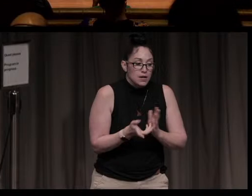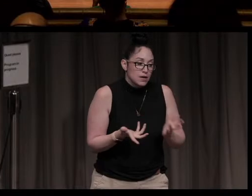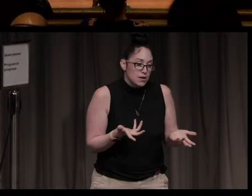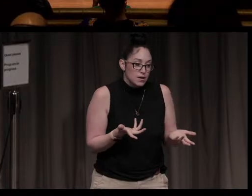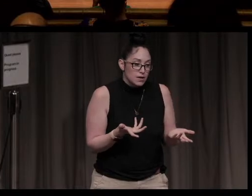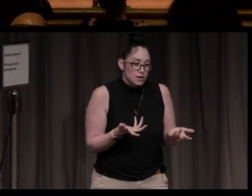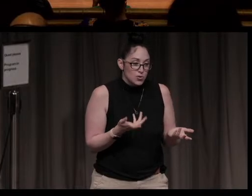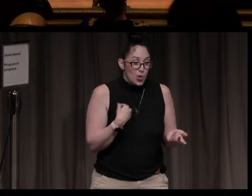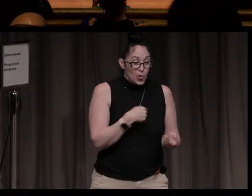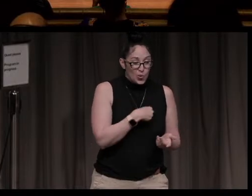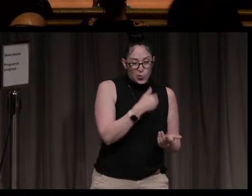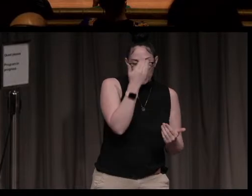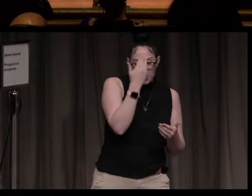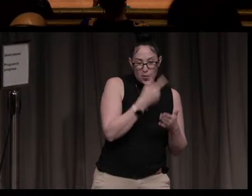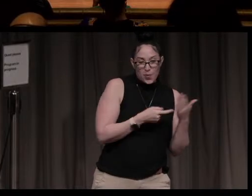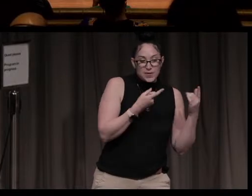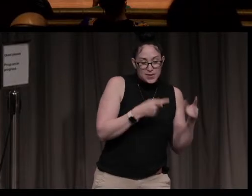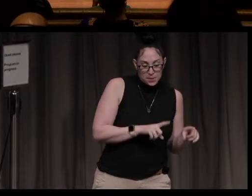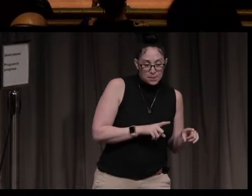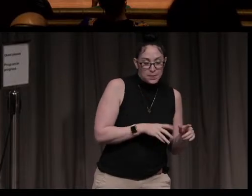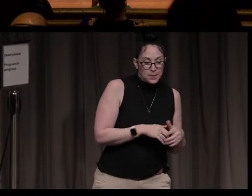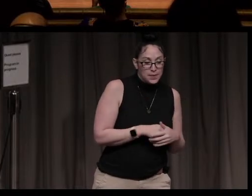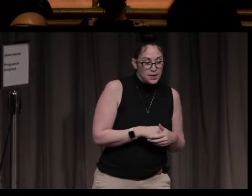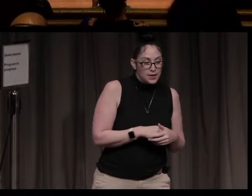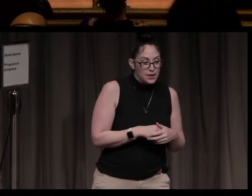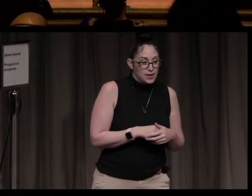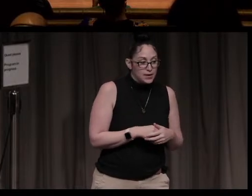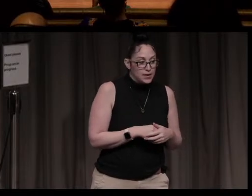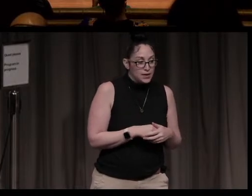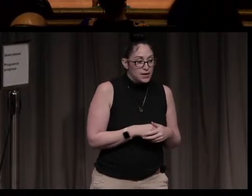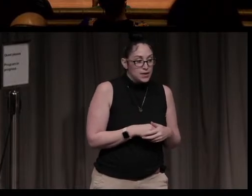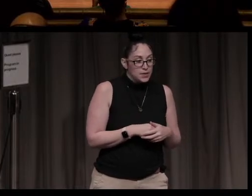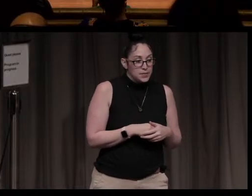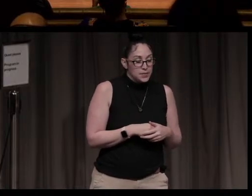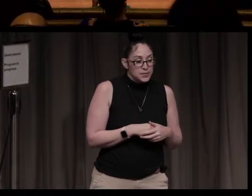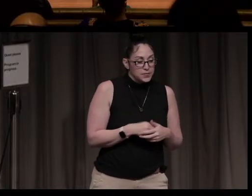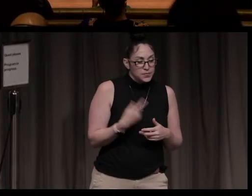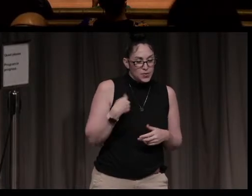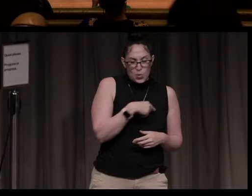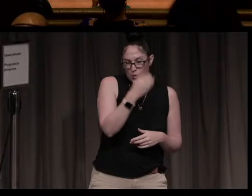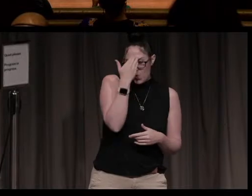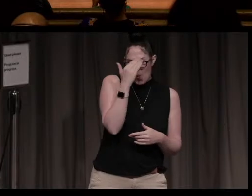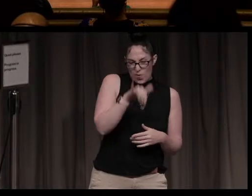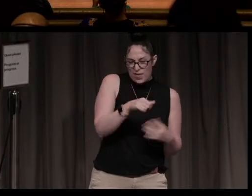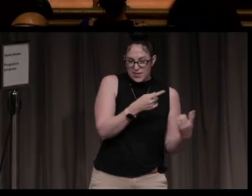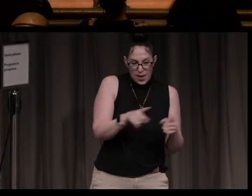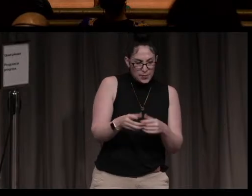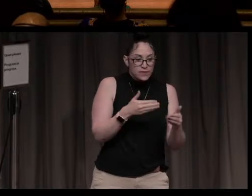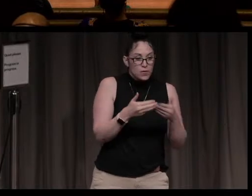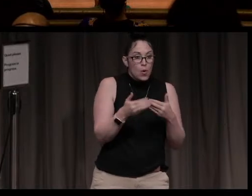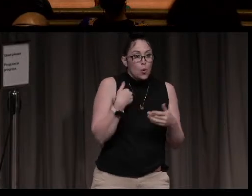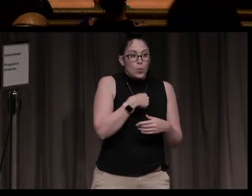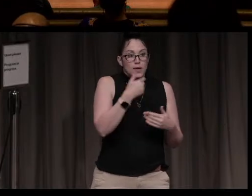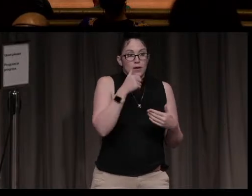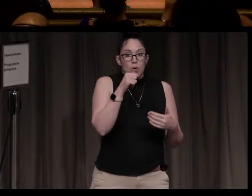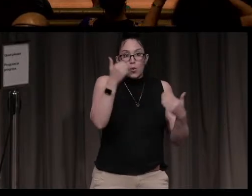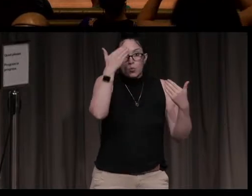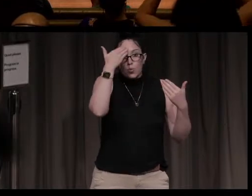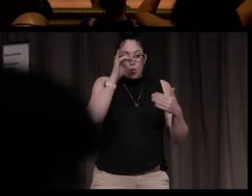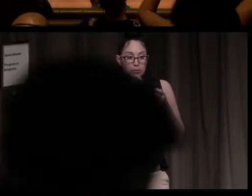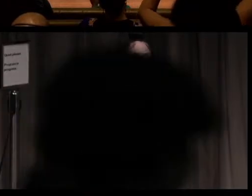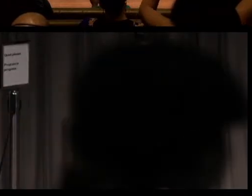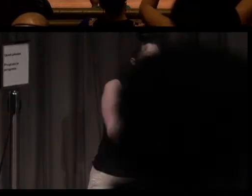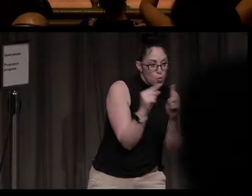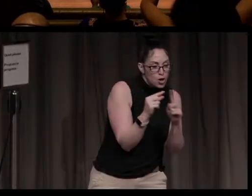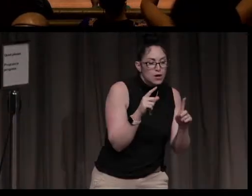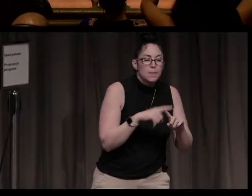all know what's happening, even if we don't have, like, the academic language to call it out. Like, we all know that's happening. Like, don't just be transparent if you want us